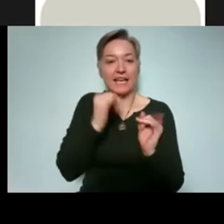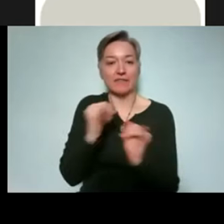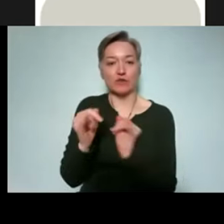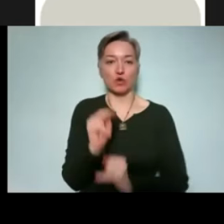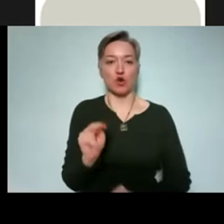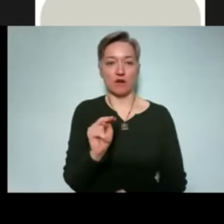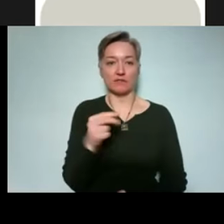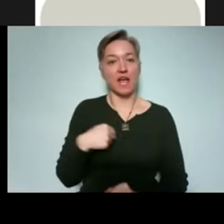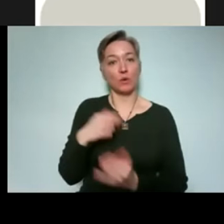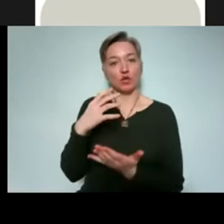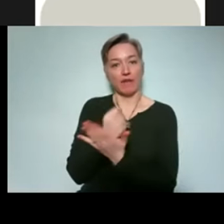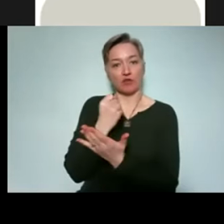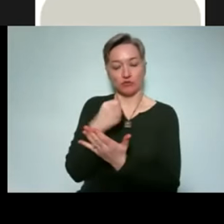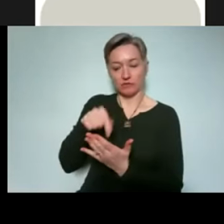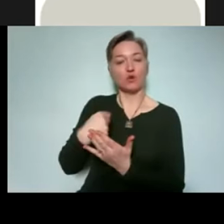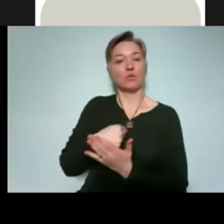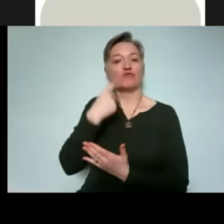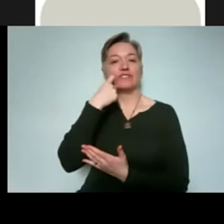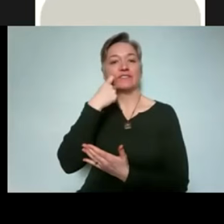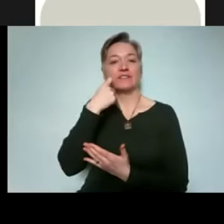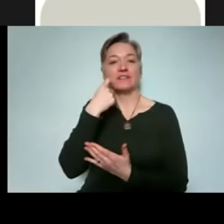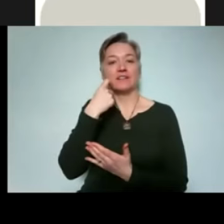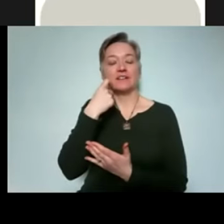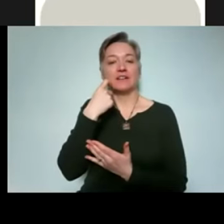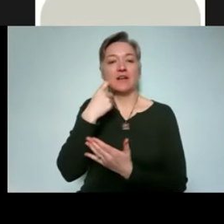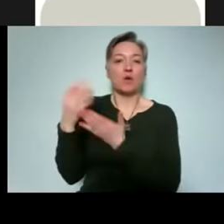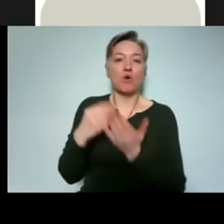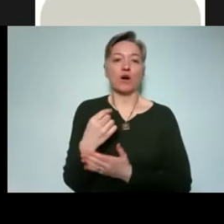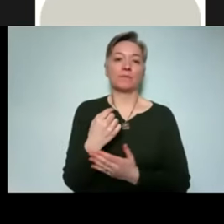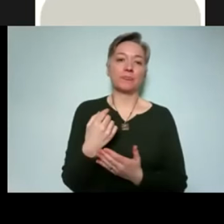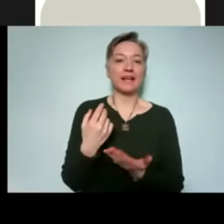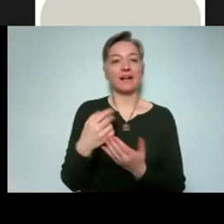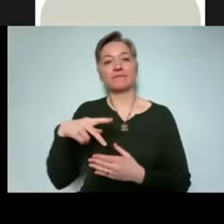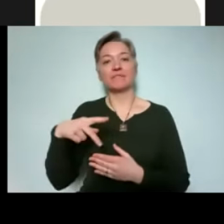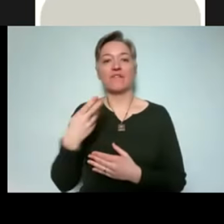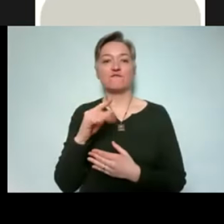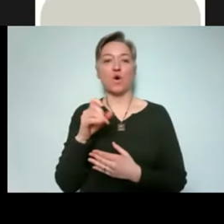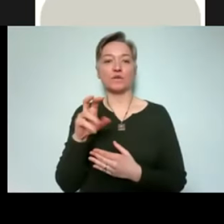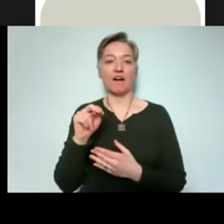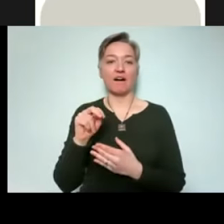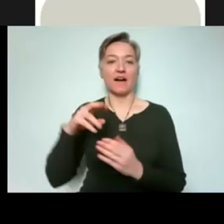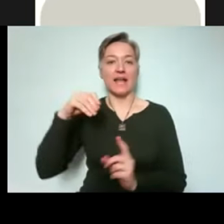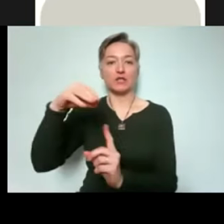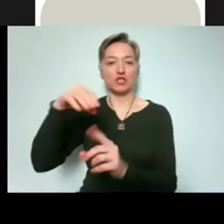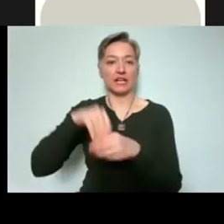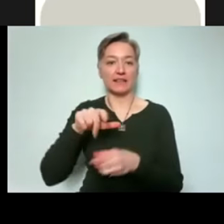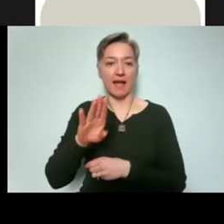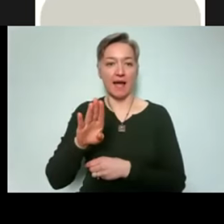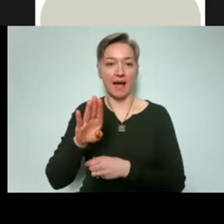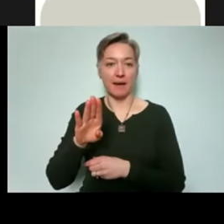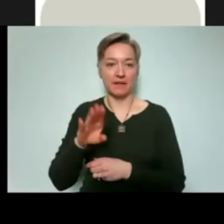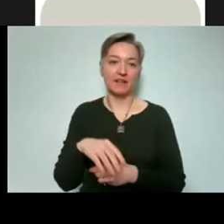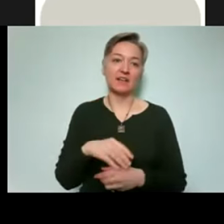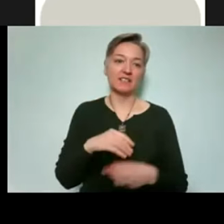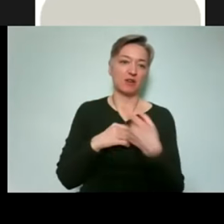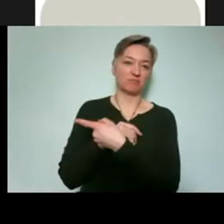took advantage of the fact that we had recently brought 2-photon imaging as a new measurement modality into the lab. This was led by Farzaneh Najafi